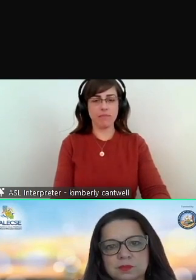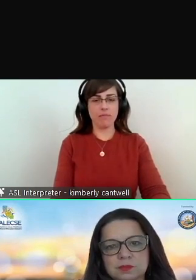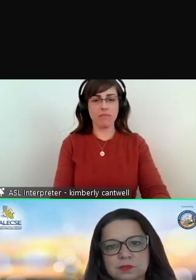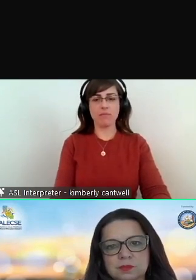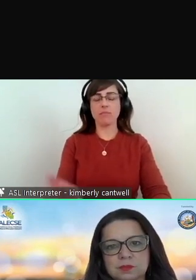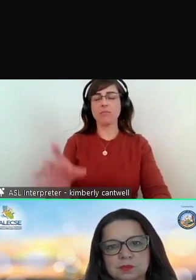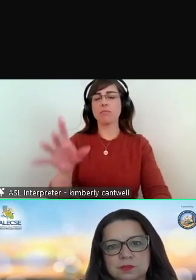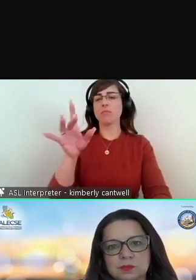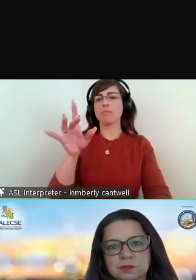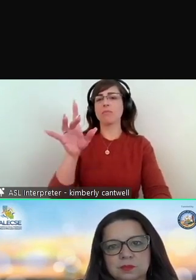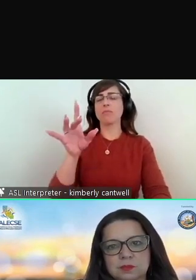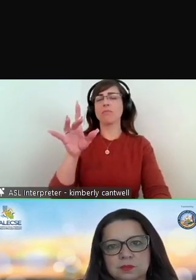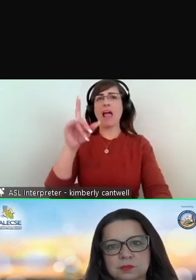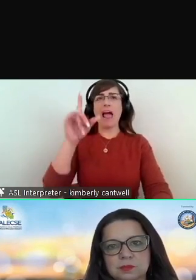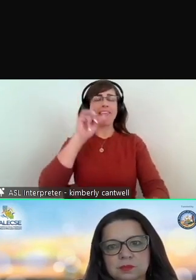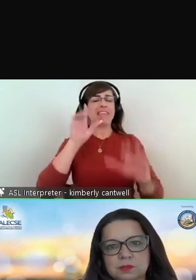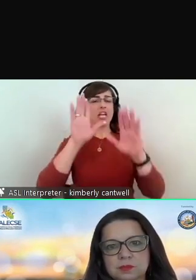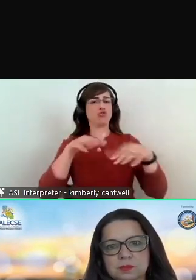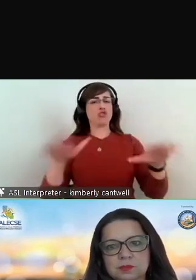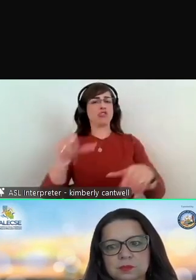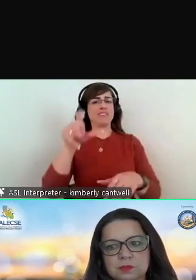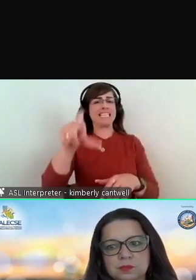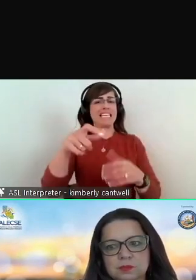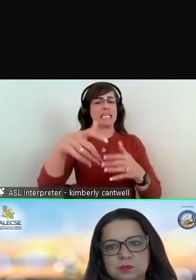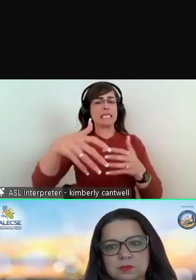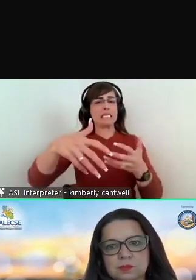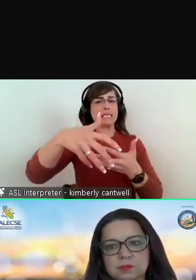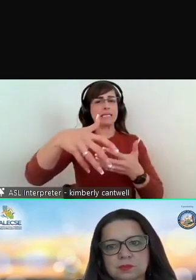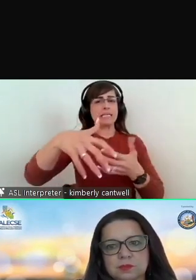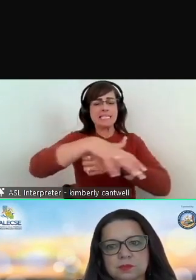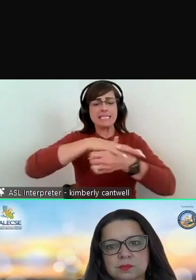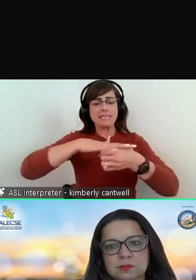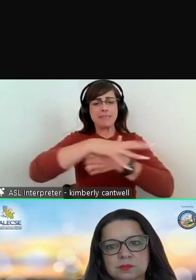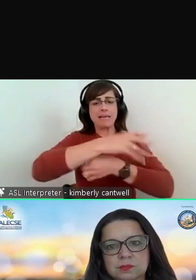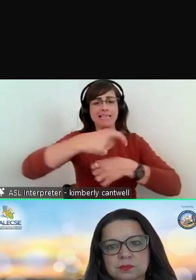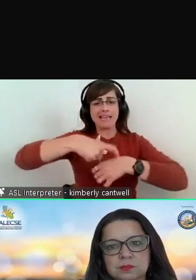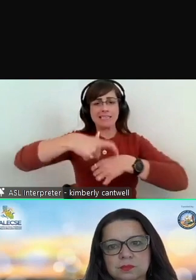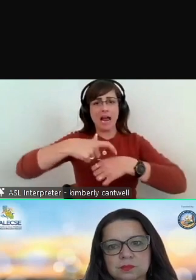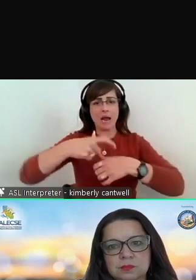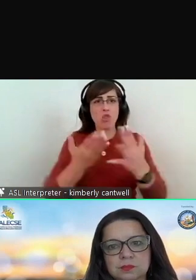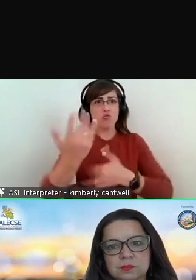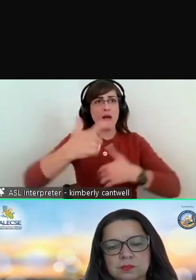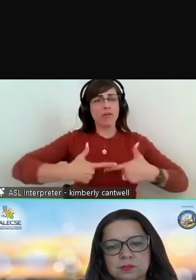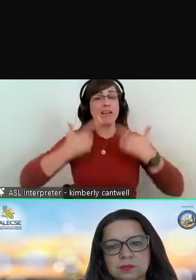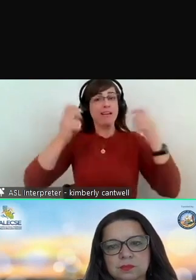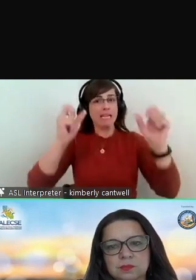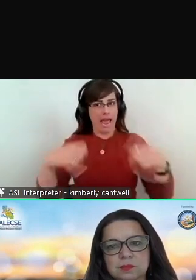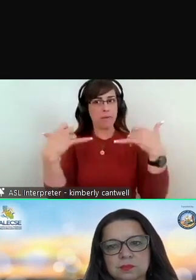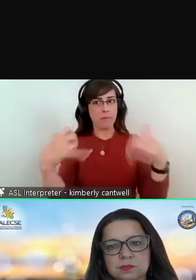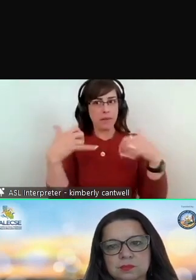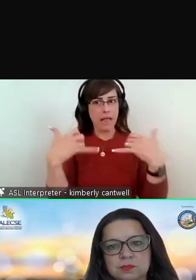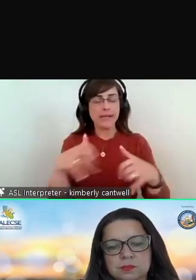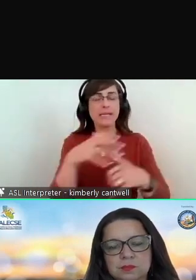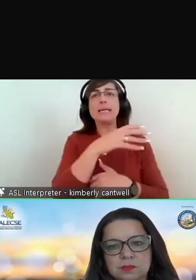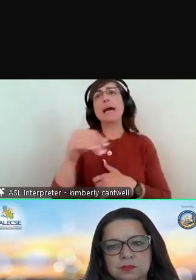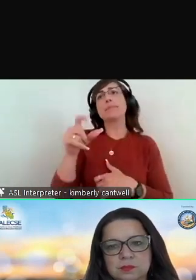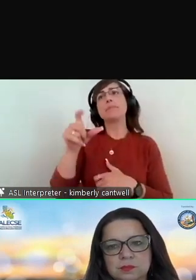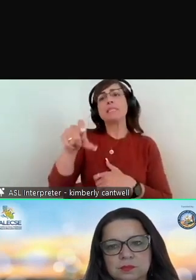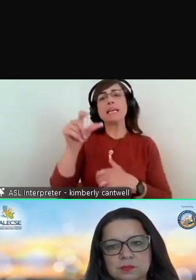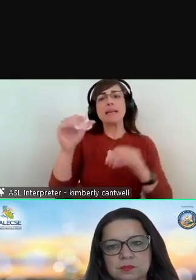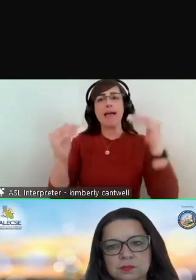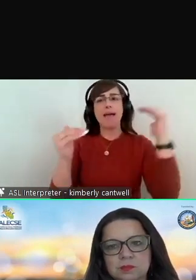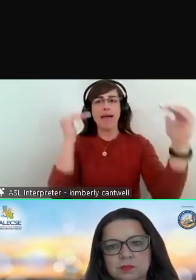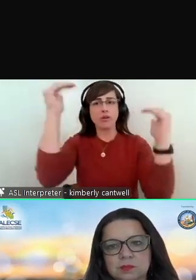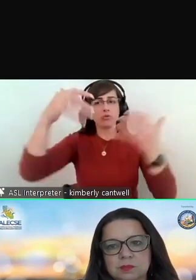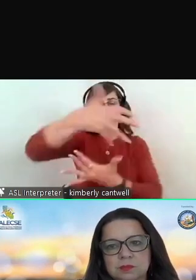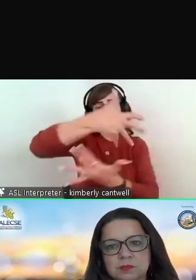In essence, I think children need space and time throughout their lives when they can play, and they need adults